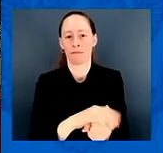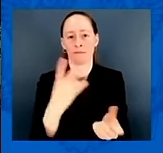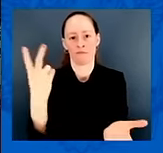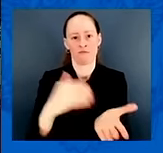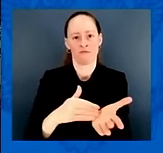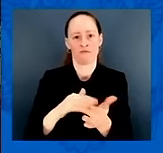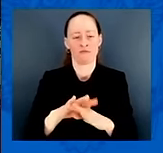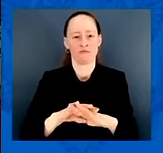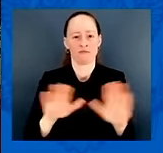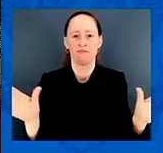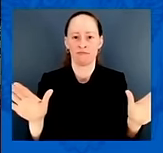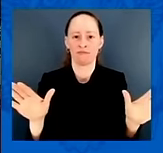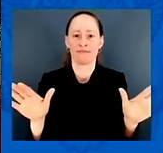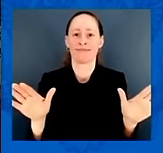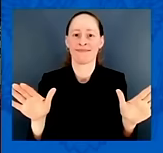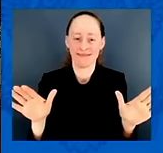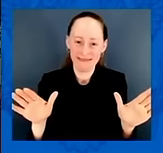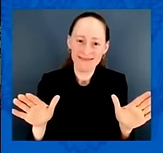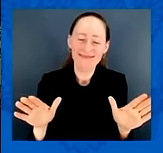Yeah. Folks,